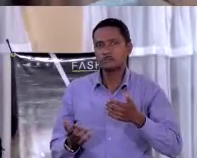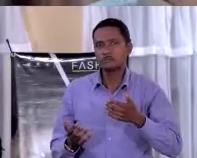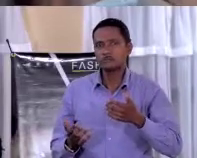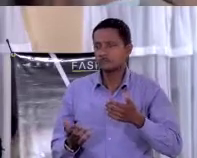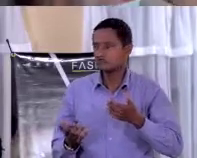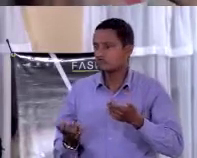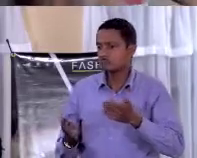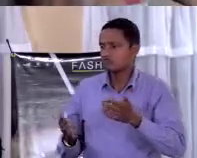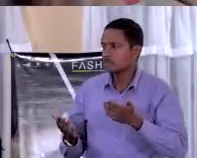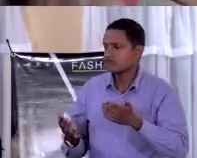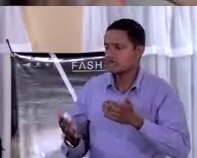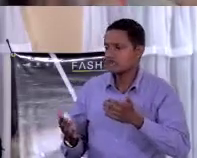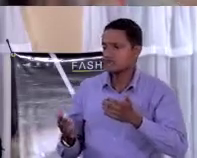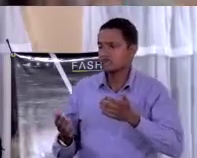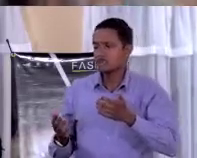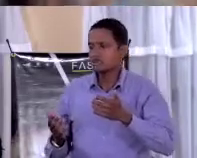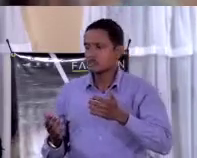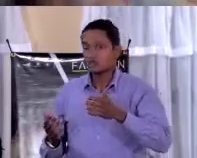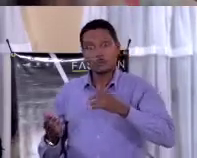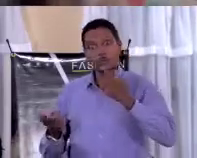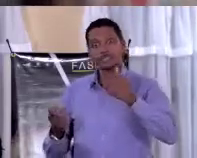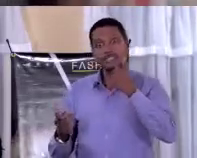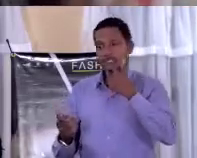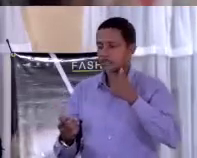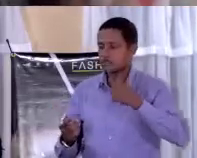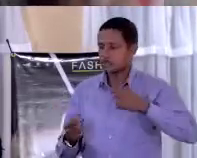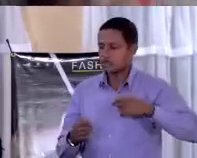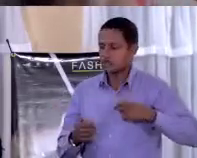same question. Yeah. Okay. This young lady, just